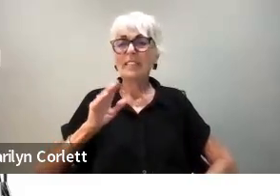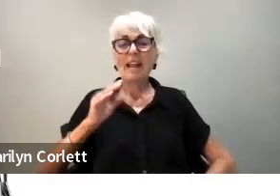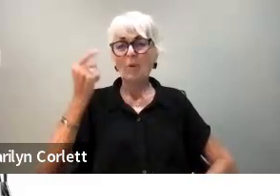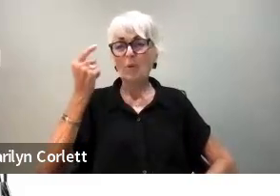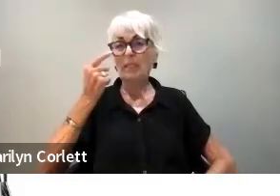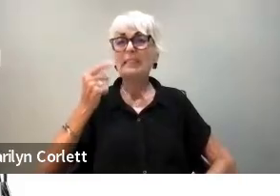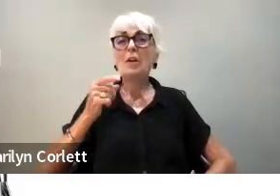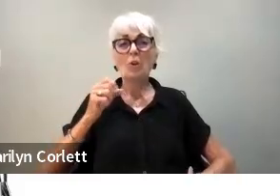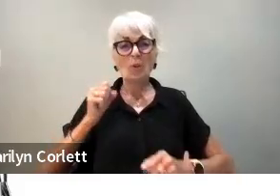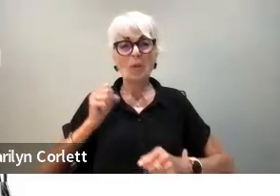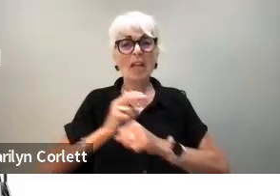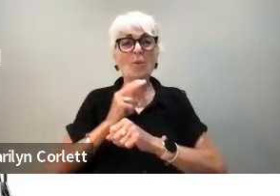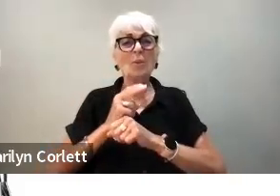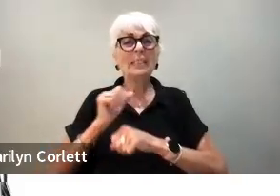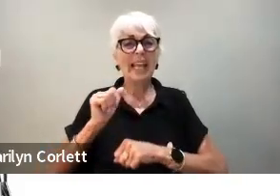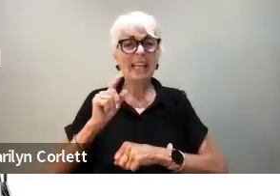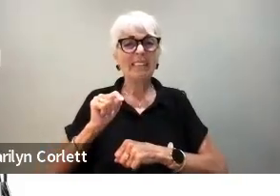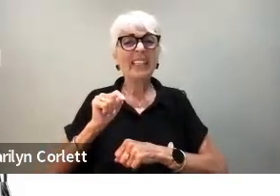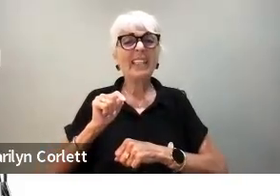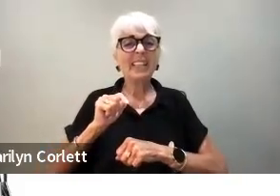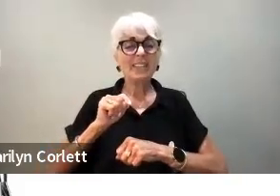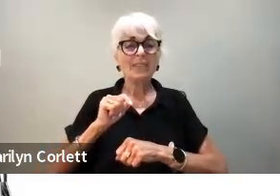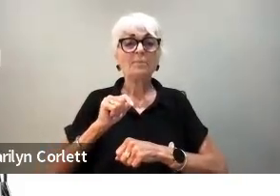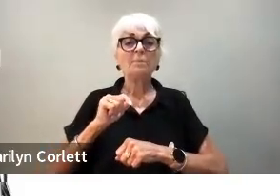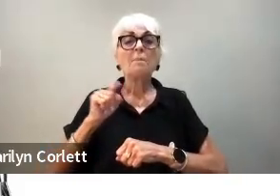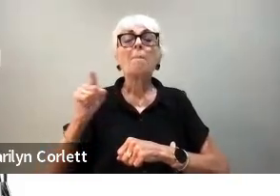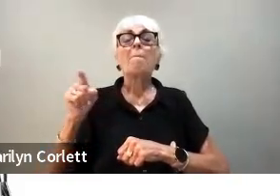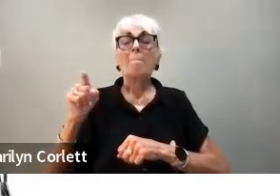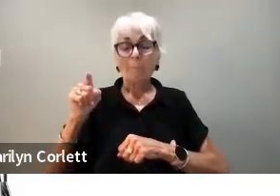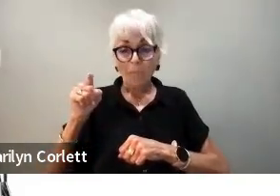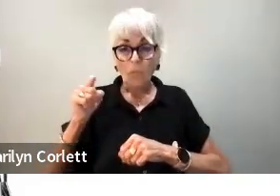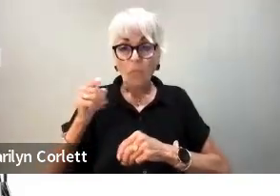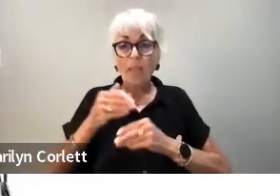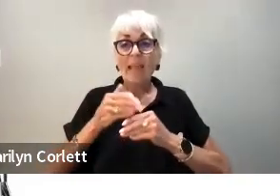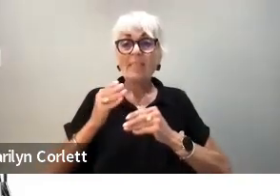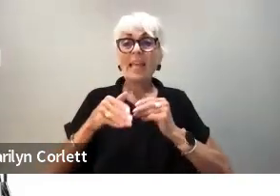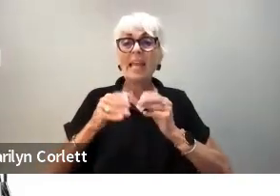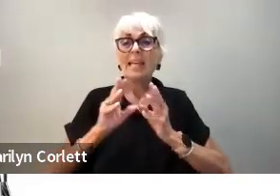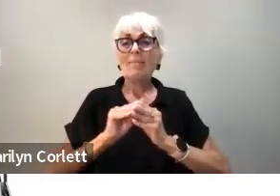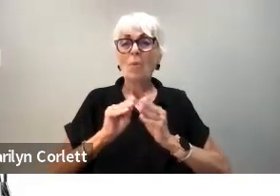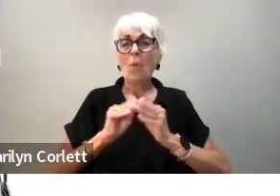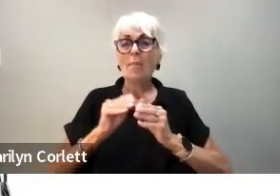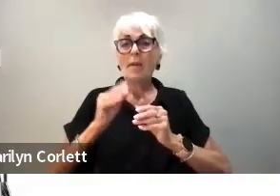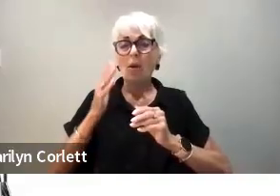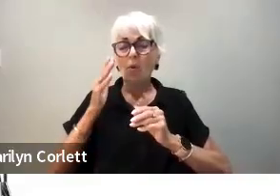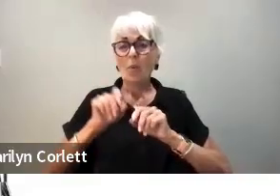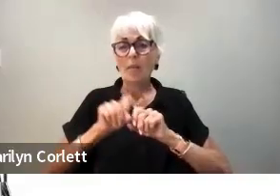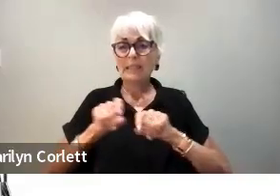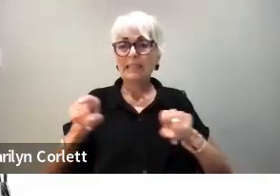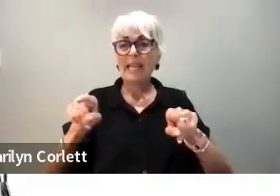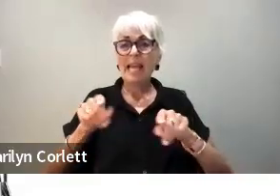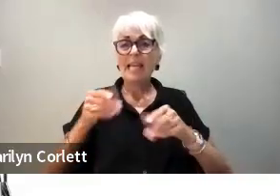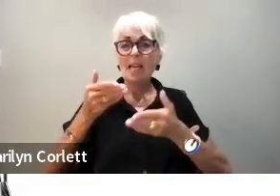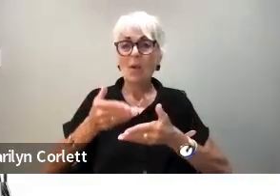this way. Yeah, so at the end of the webinar, we are going to send out a resource guide, and I do